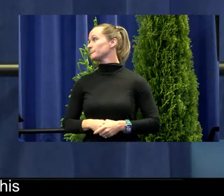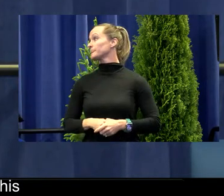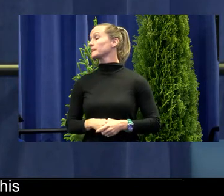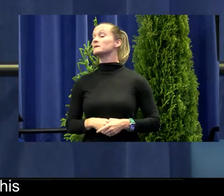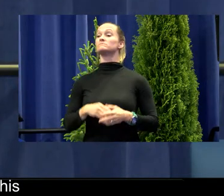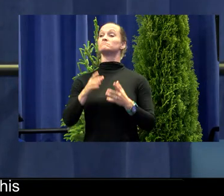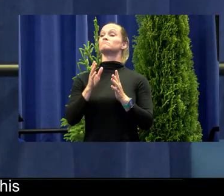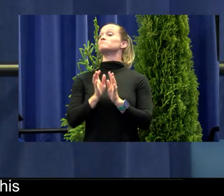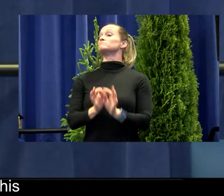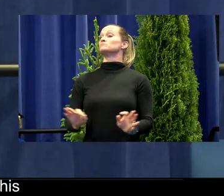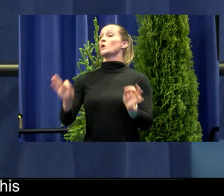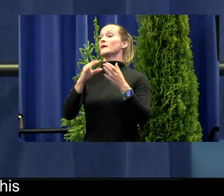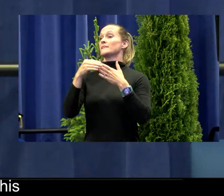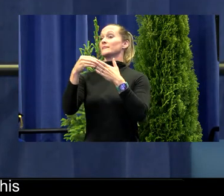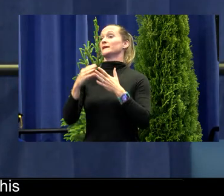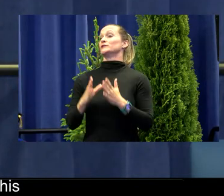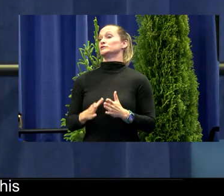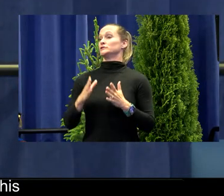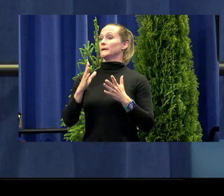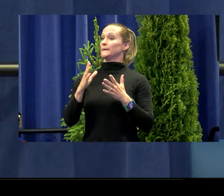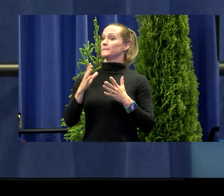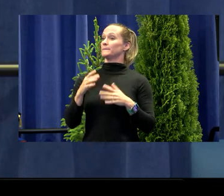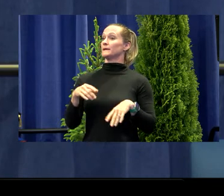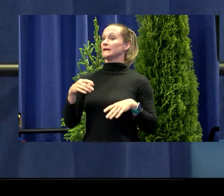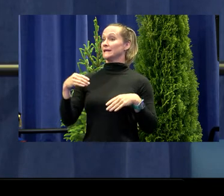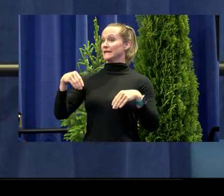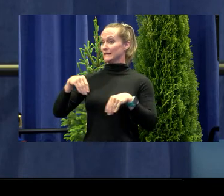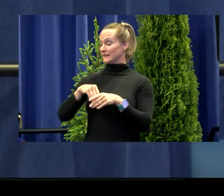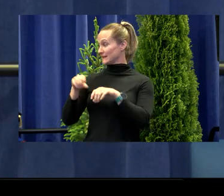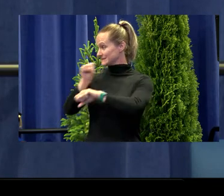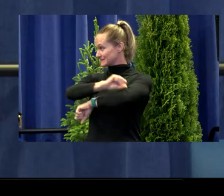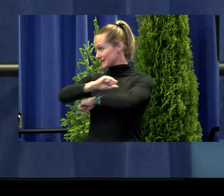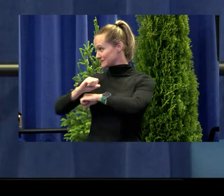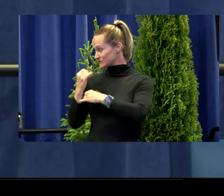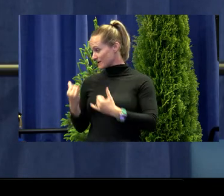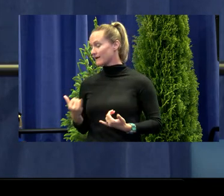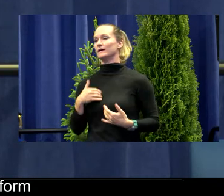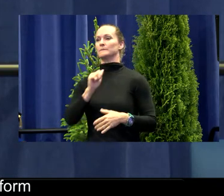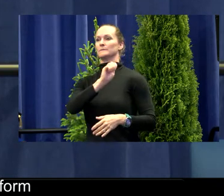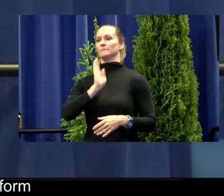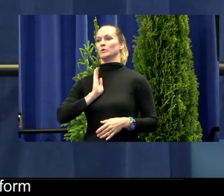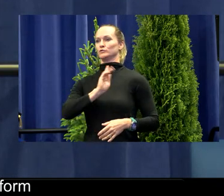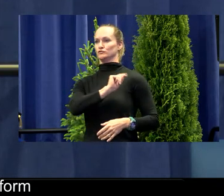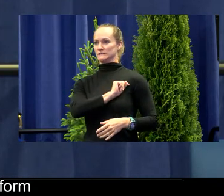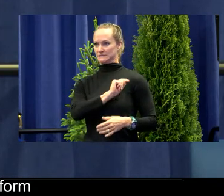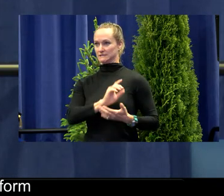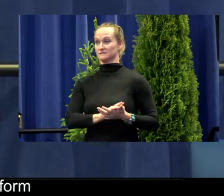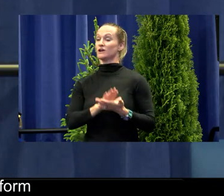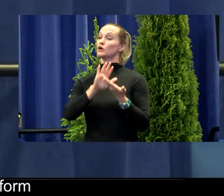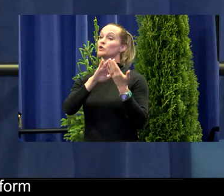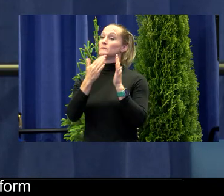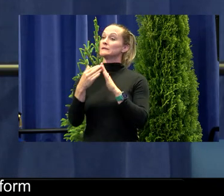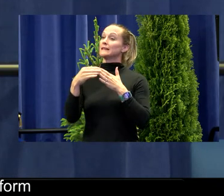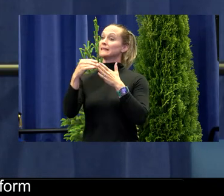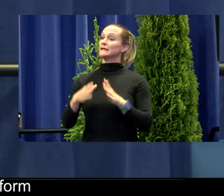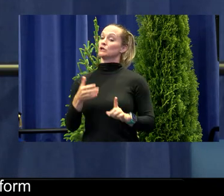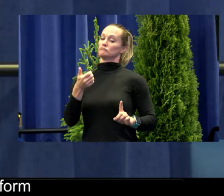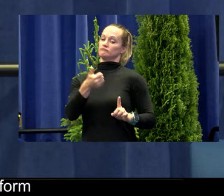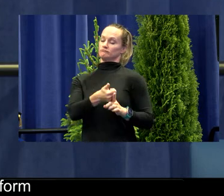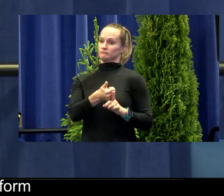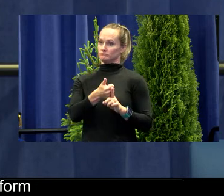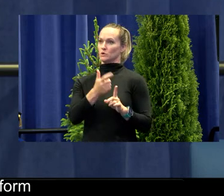leadership positions included with me on our platform today are our trustees, community leaders who, on behalf of